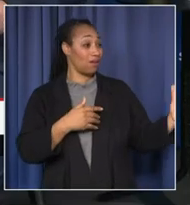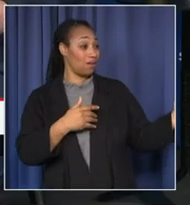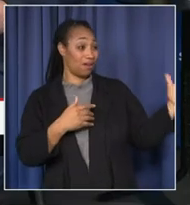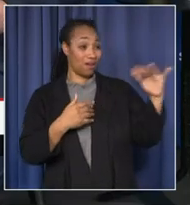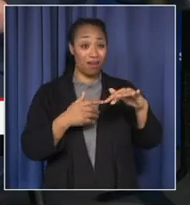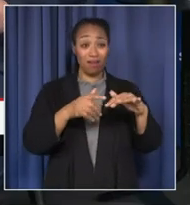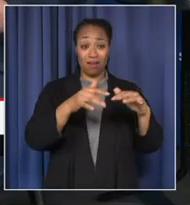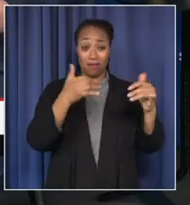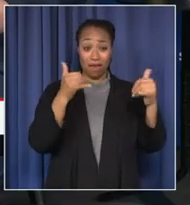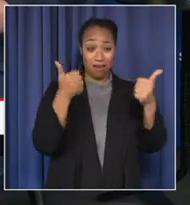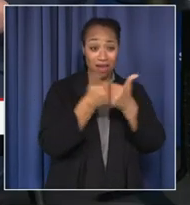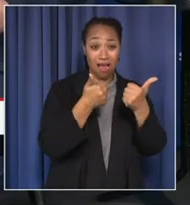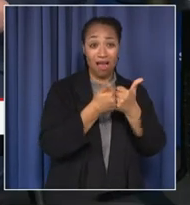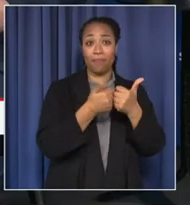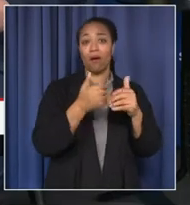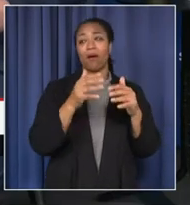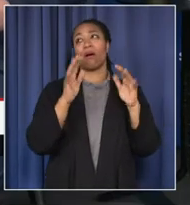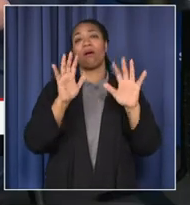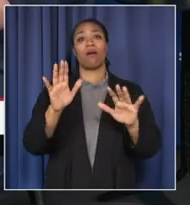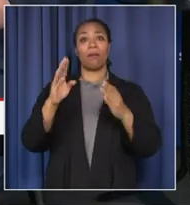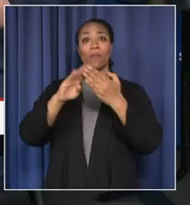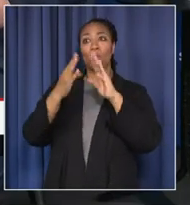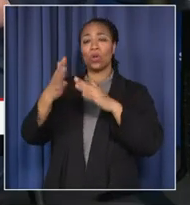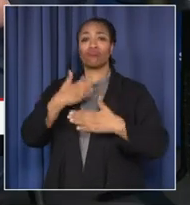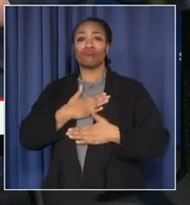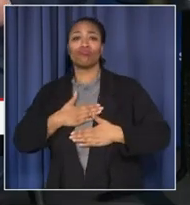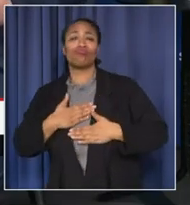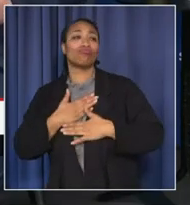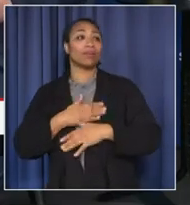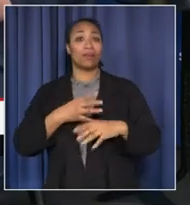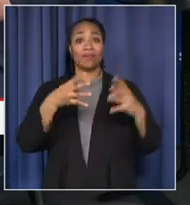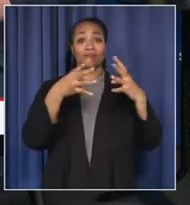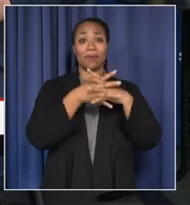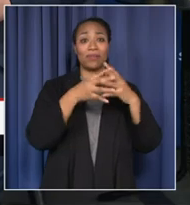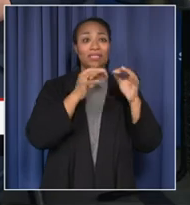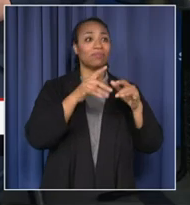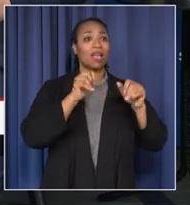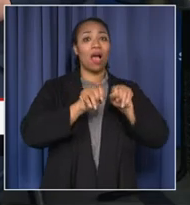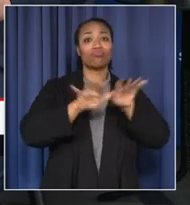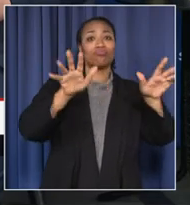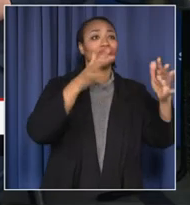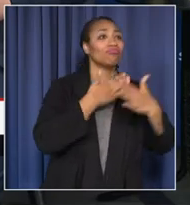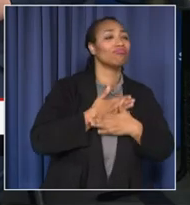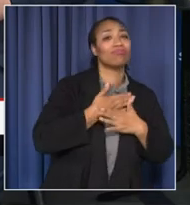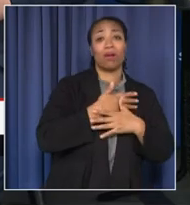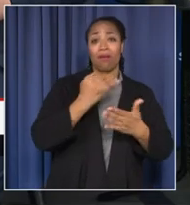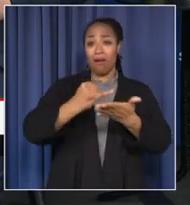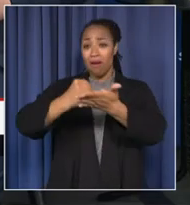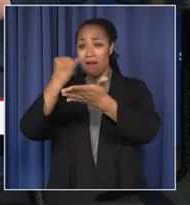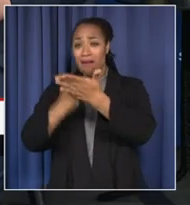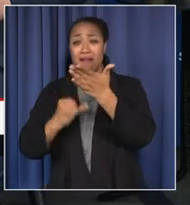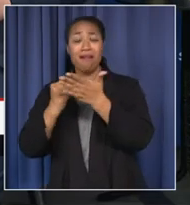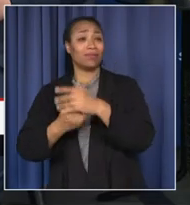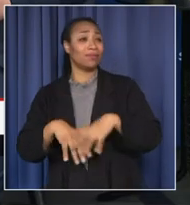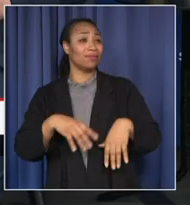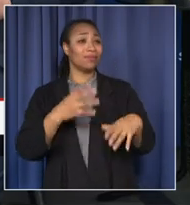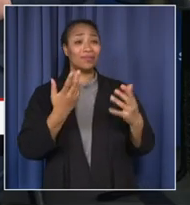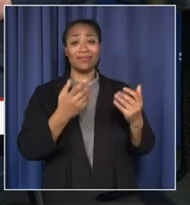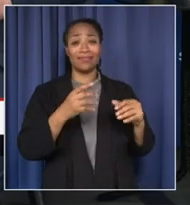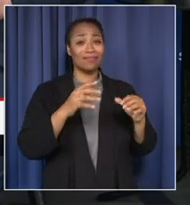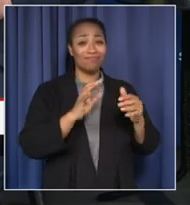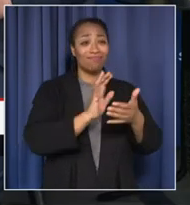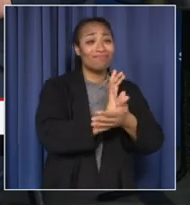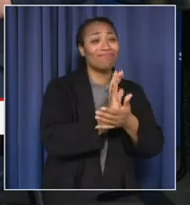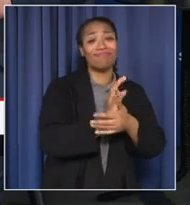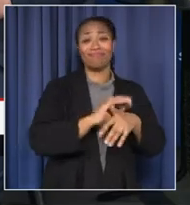they have great entertainment, great arts and culture, wonderful restaurants, #1 park system